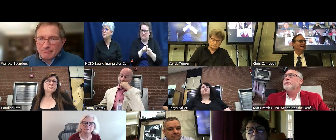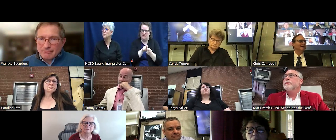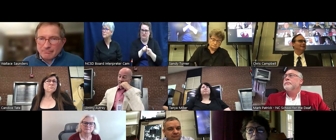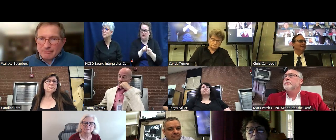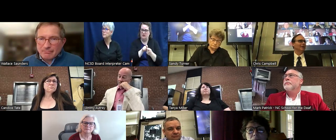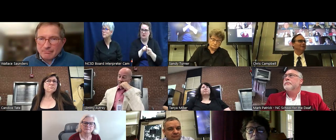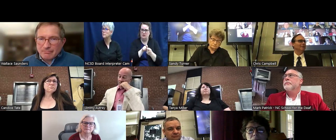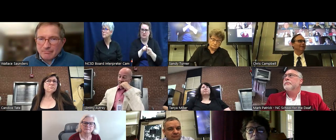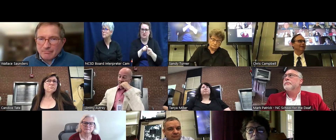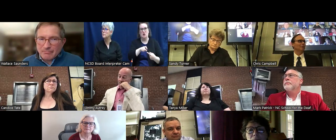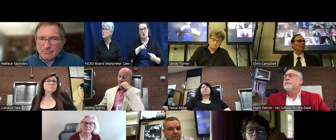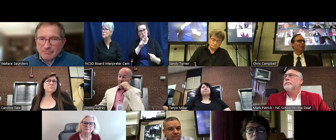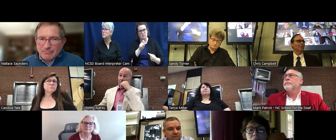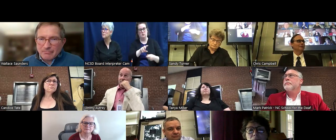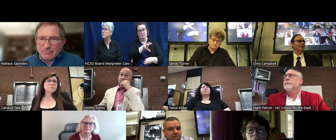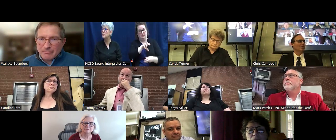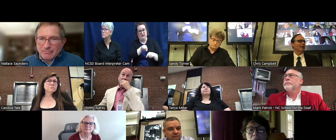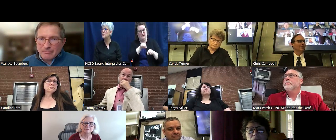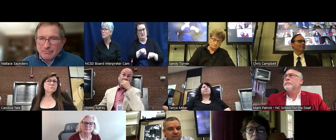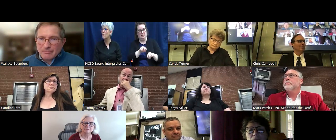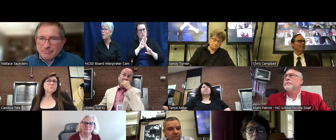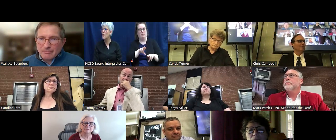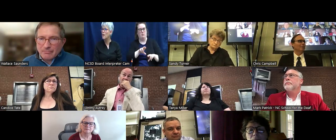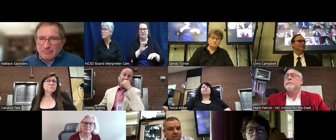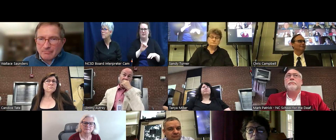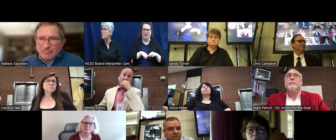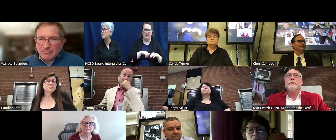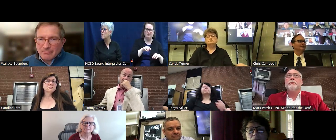that's supposed to be in this report that wasn't already in prior.